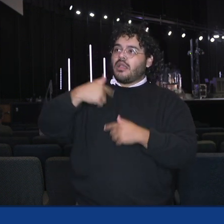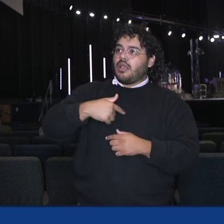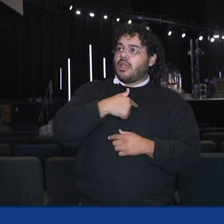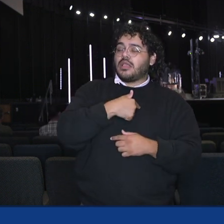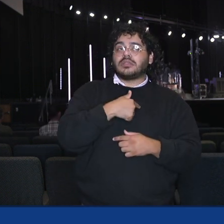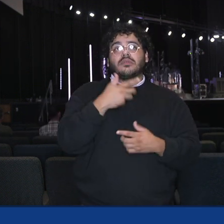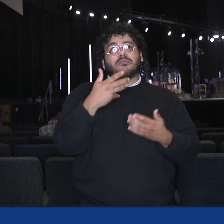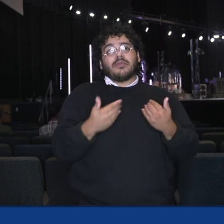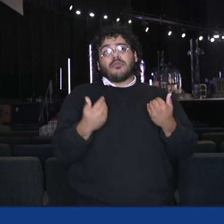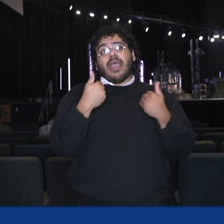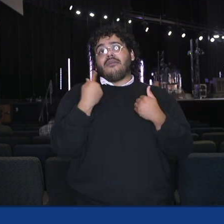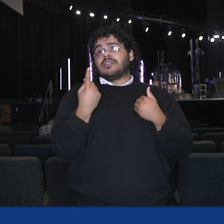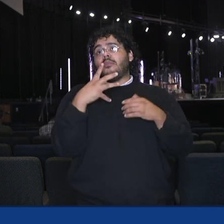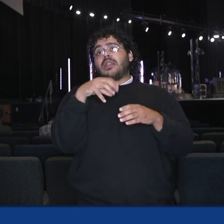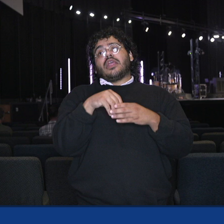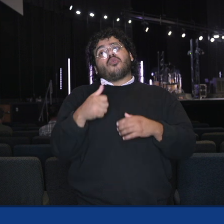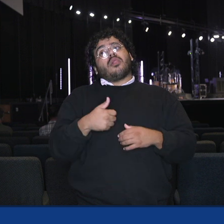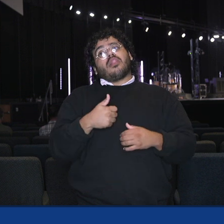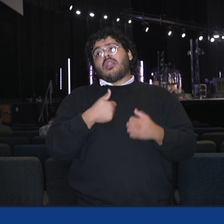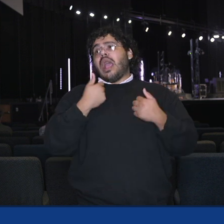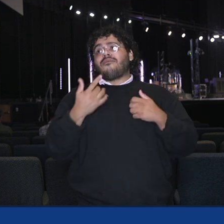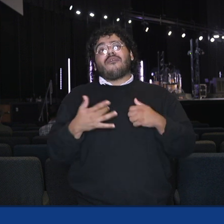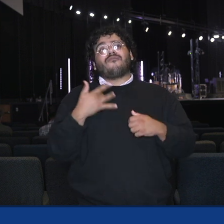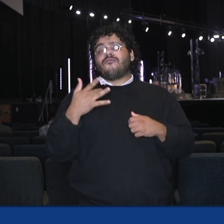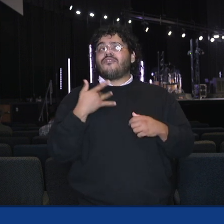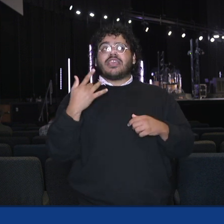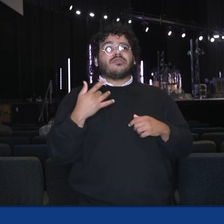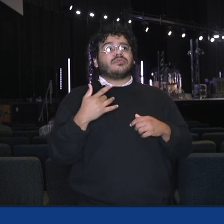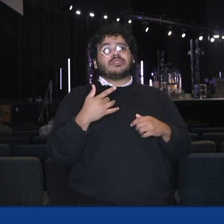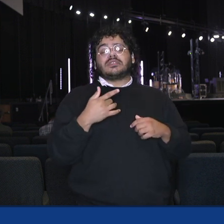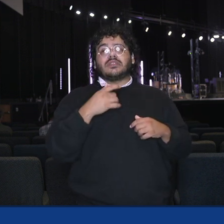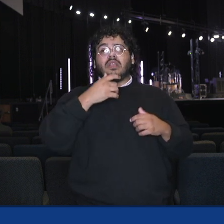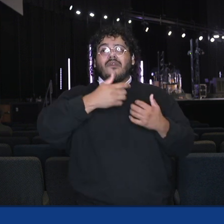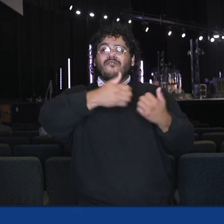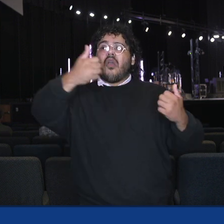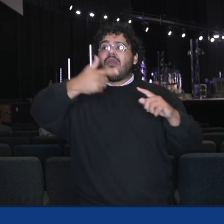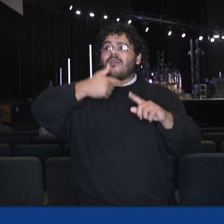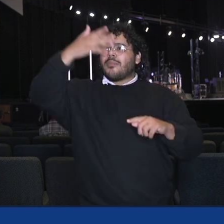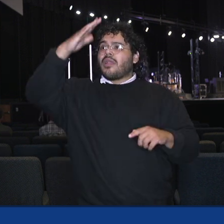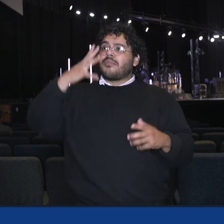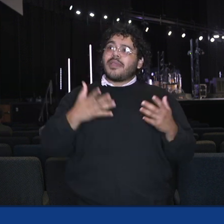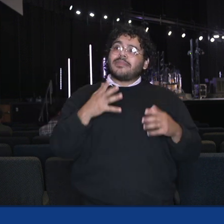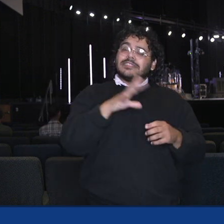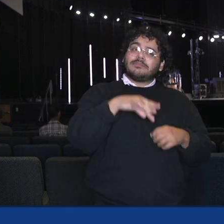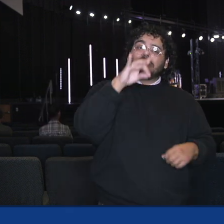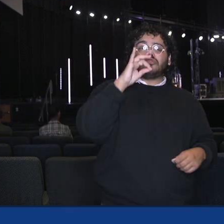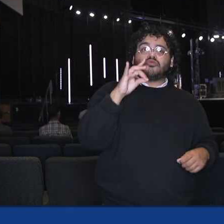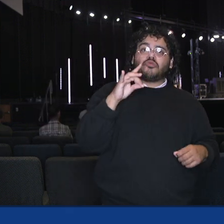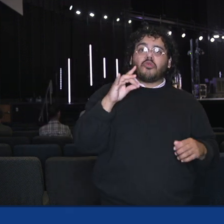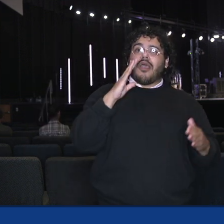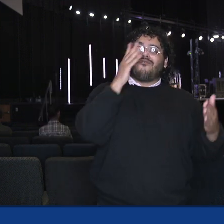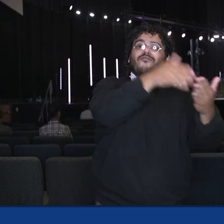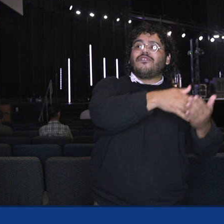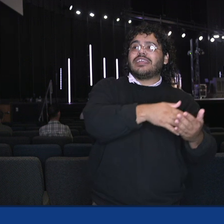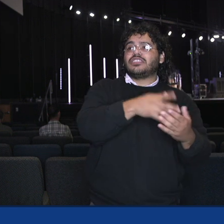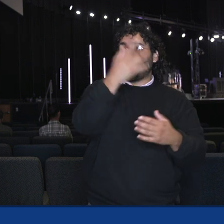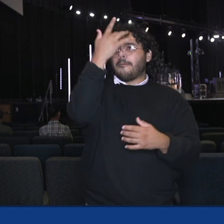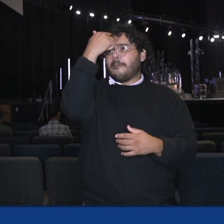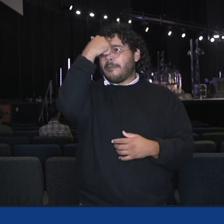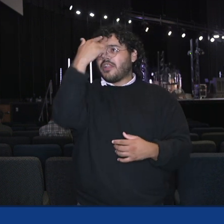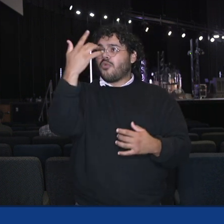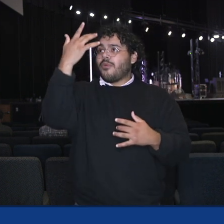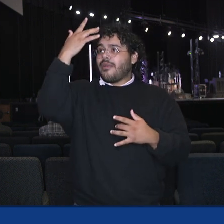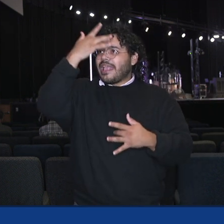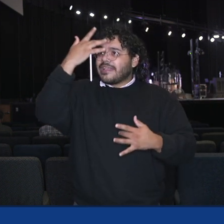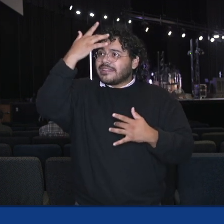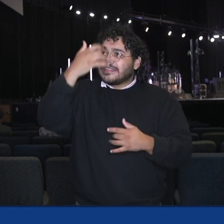a long way off, and you don't know, is it spiritual affliction? Is it mental illness? Is it choices? Like, you don't